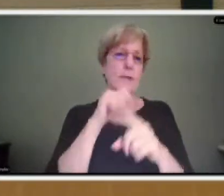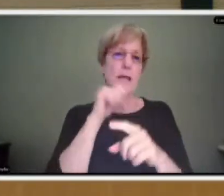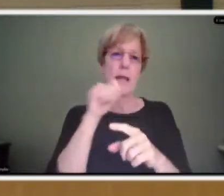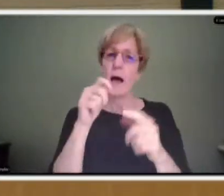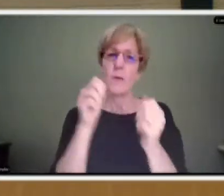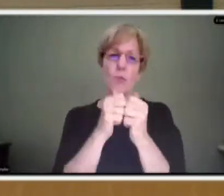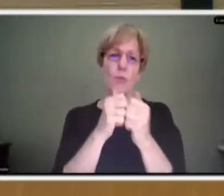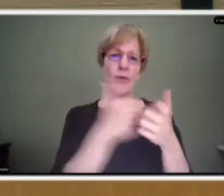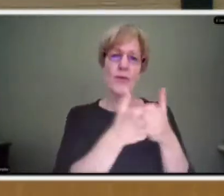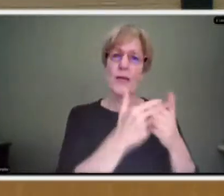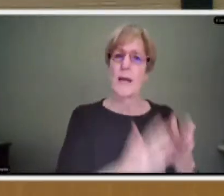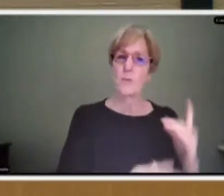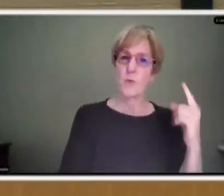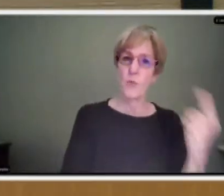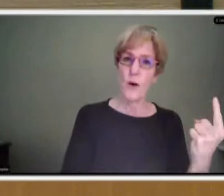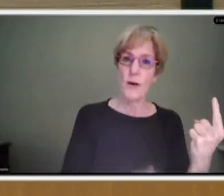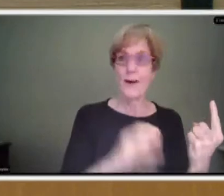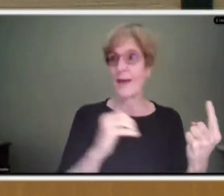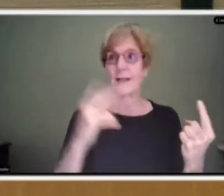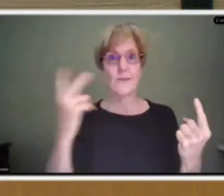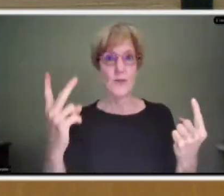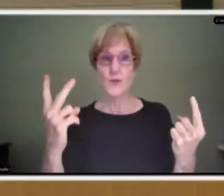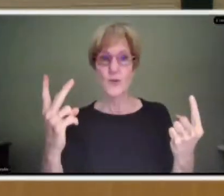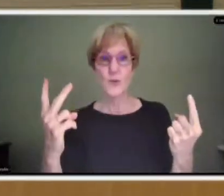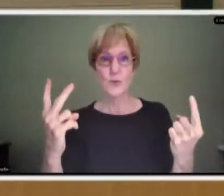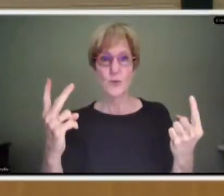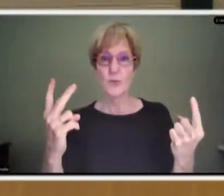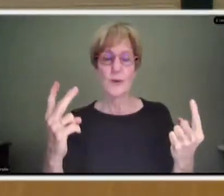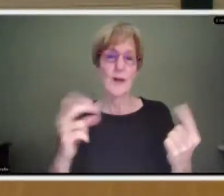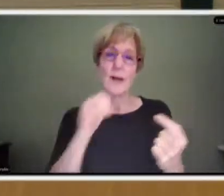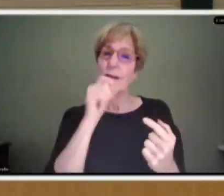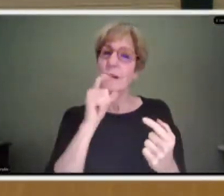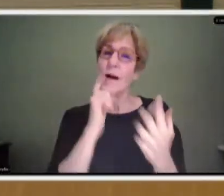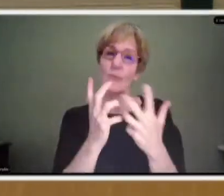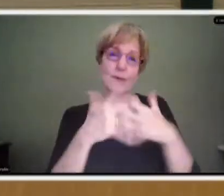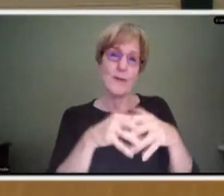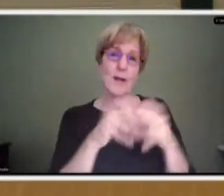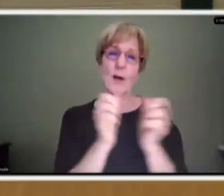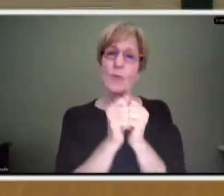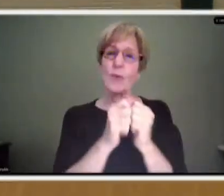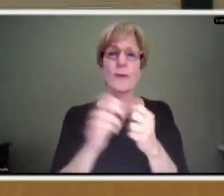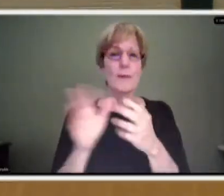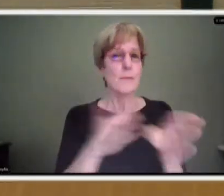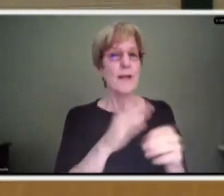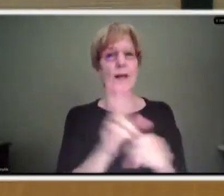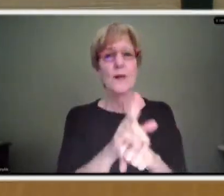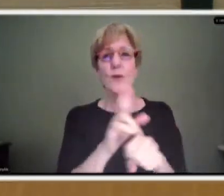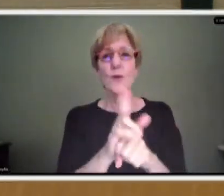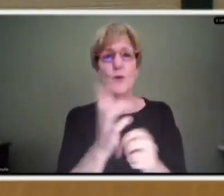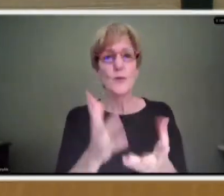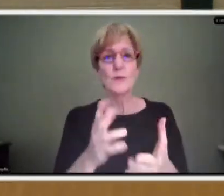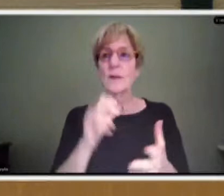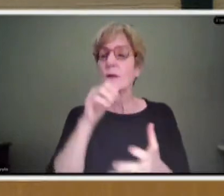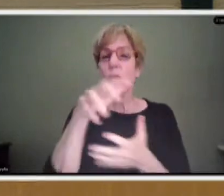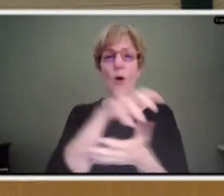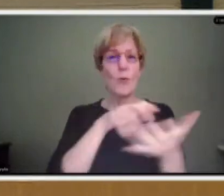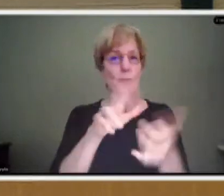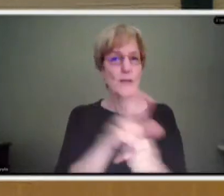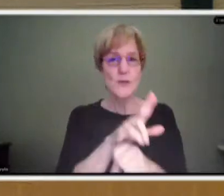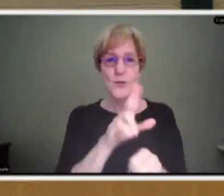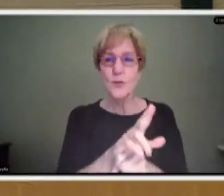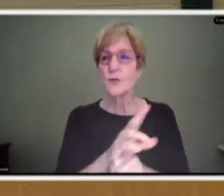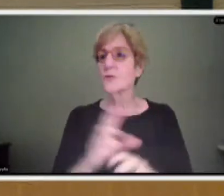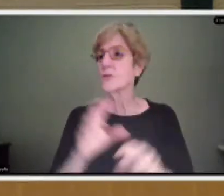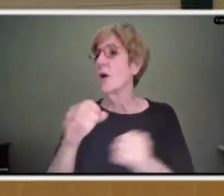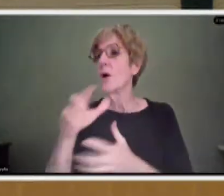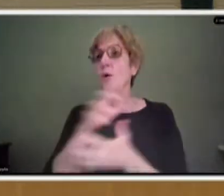1 section. Even the Neighborhood 2 section is not really compatible with your land use plan. You don't have any mixtures of uses. You don't have any mixtures of